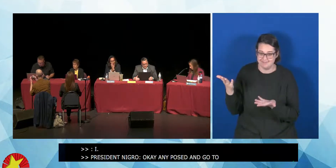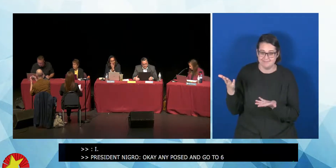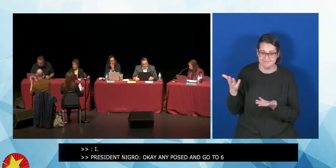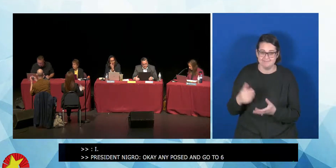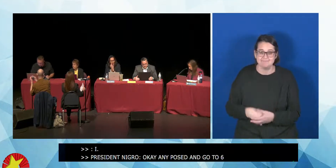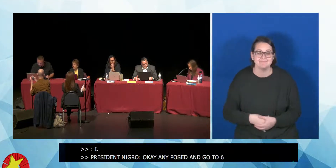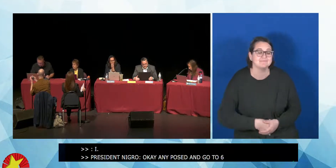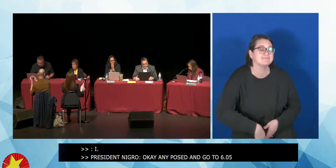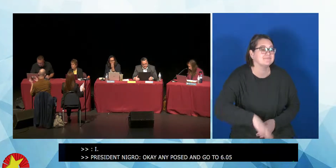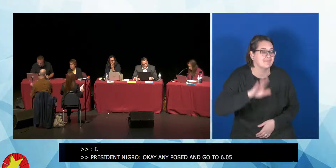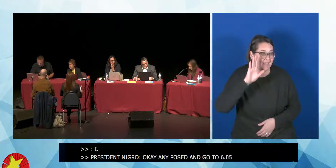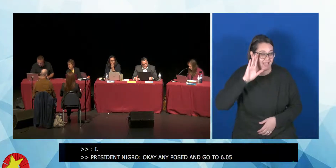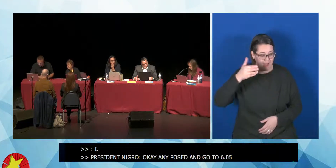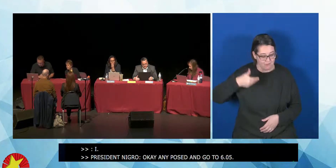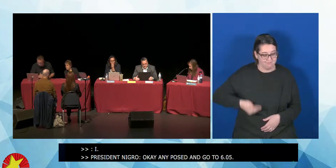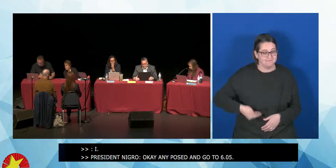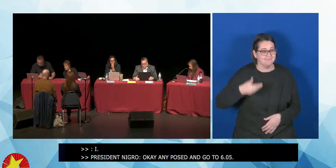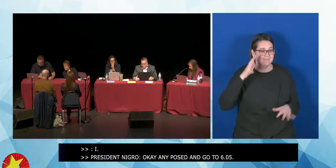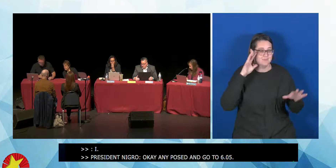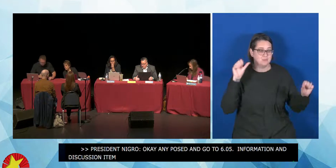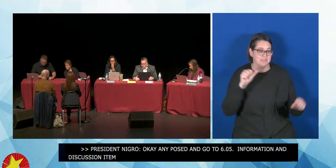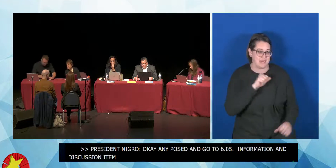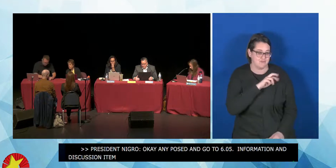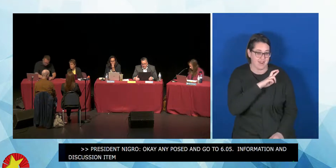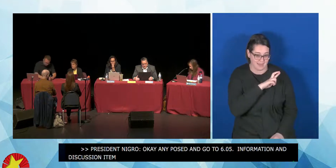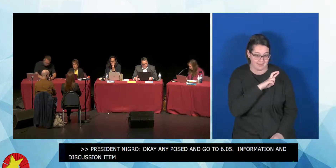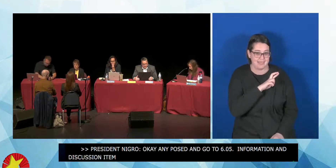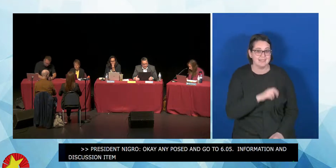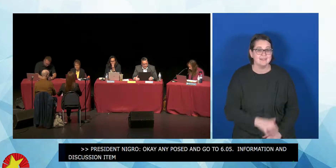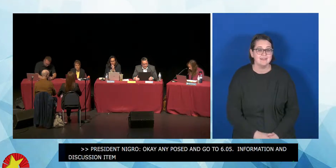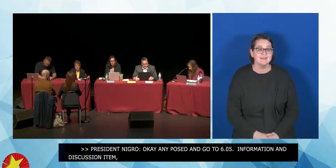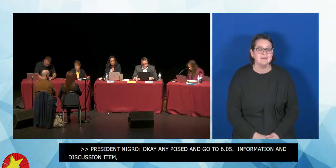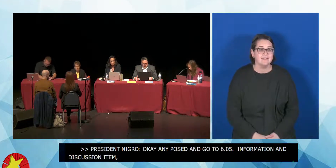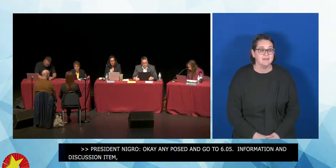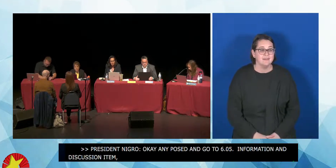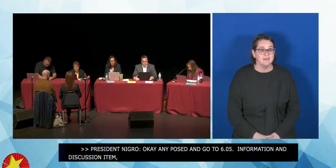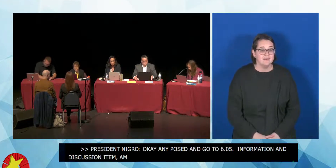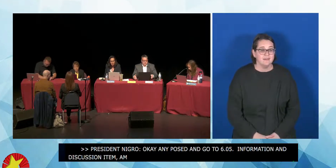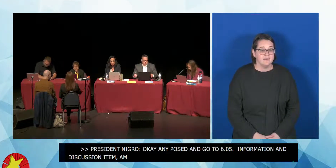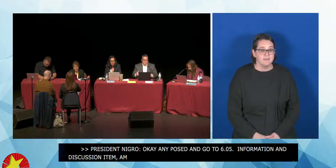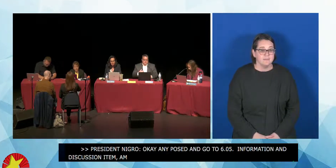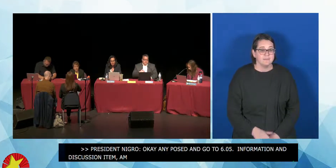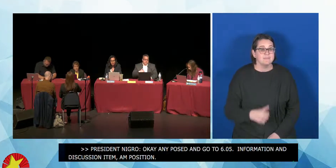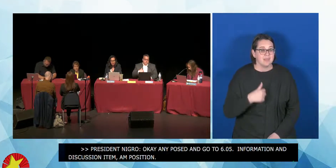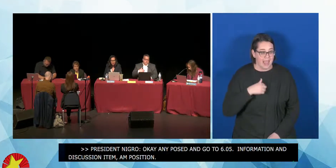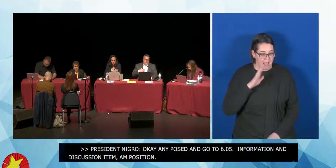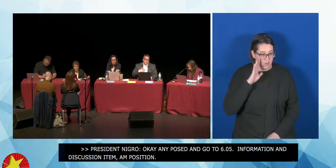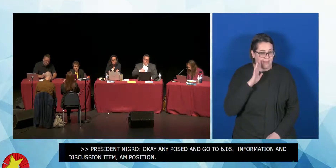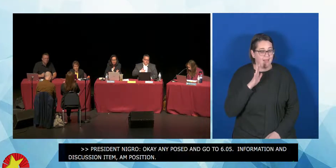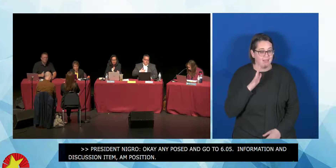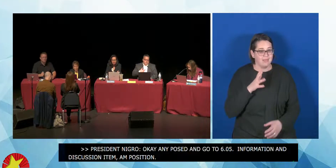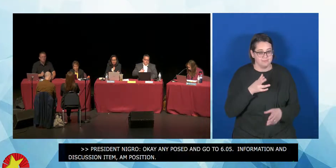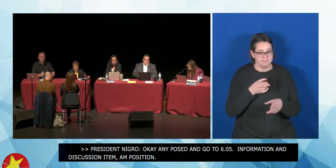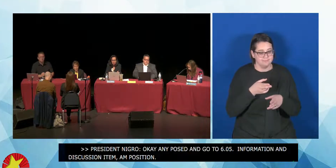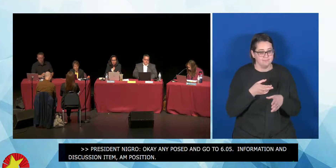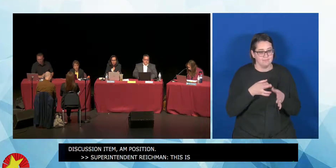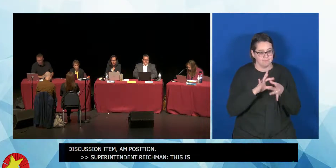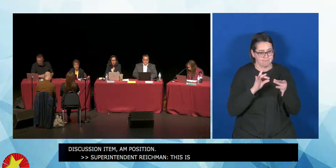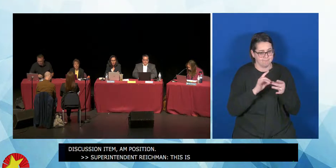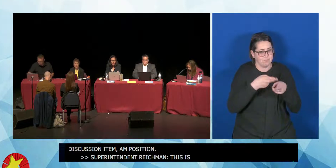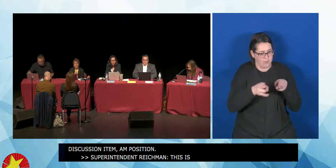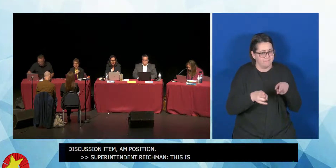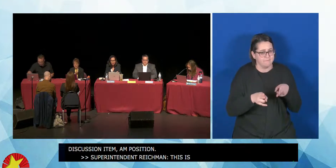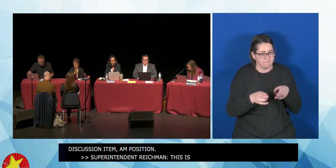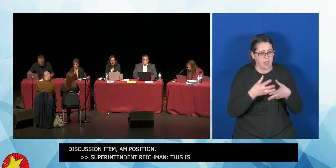Hello, this is Superintendent Reichman. I will keep this brief. I just wanted